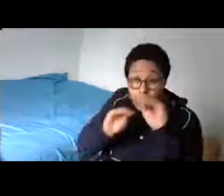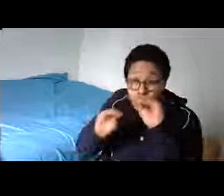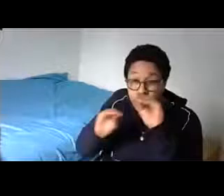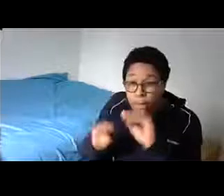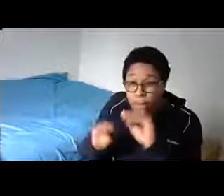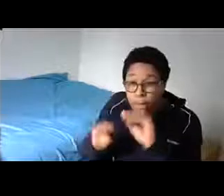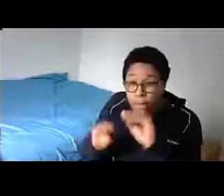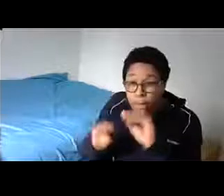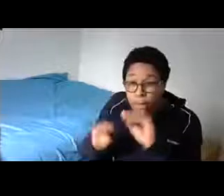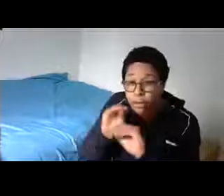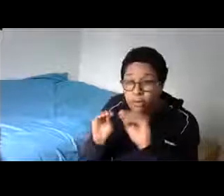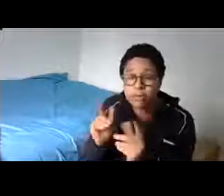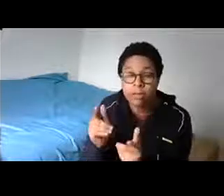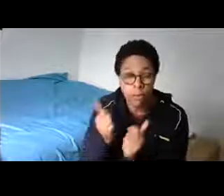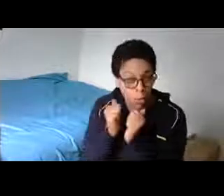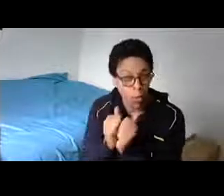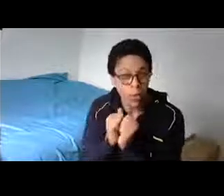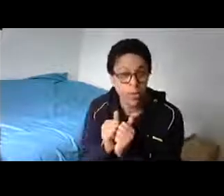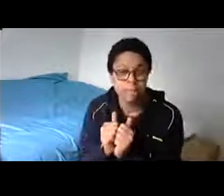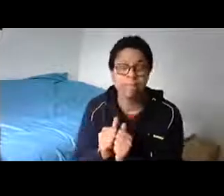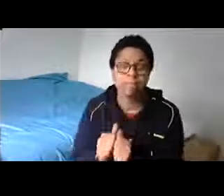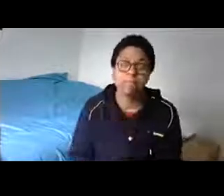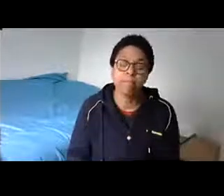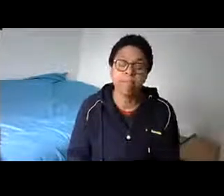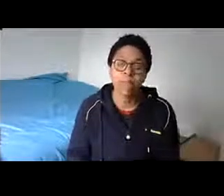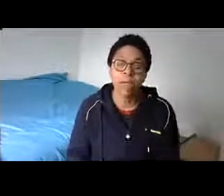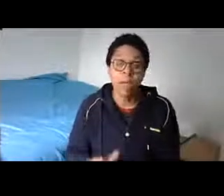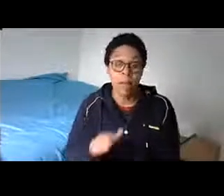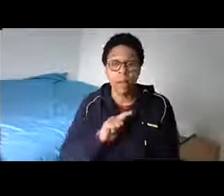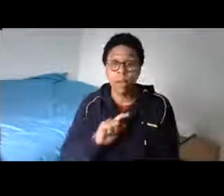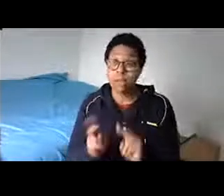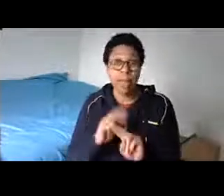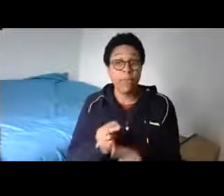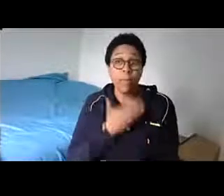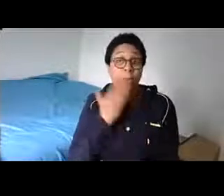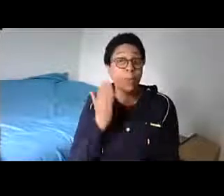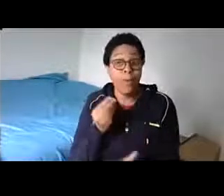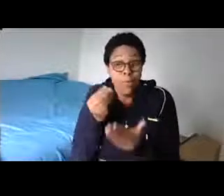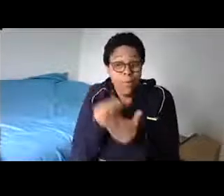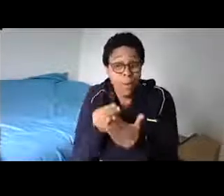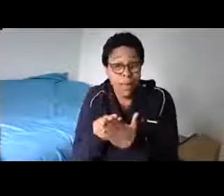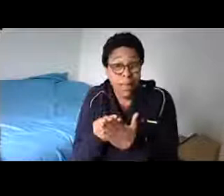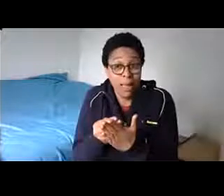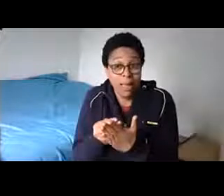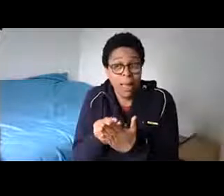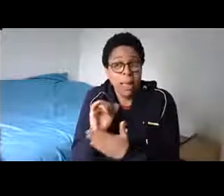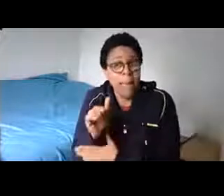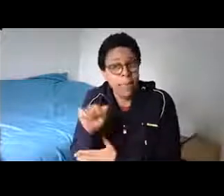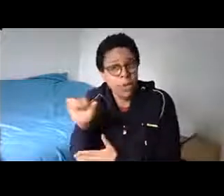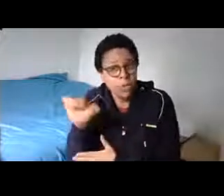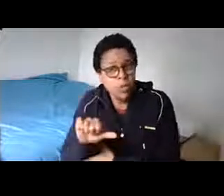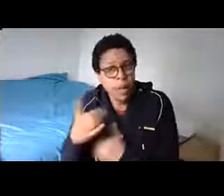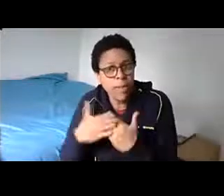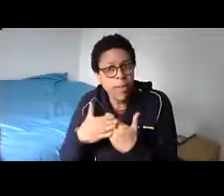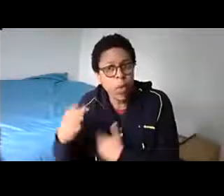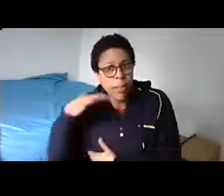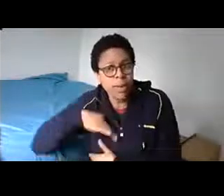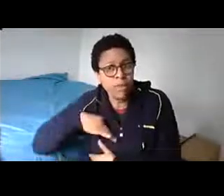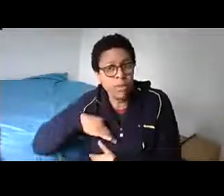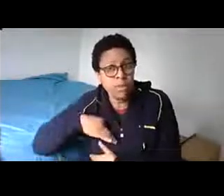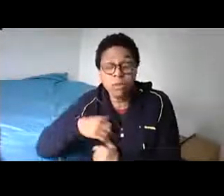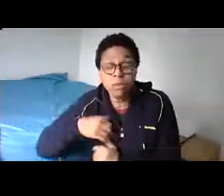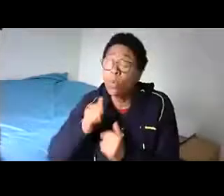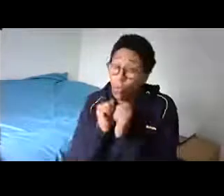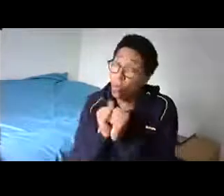money left, it's worth just checking whether you could get more income through benefits.